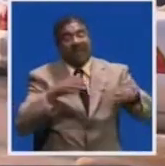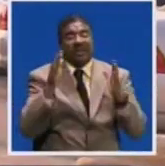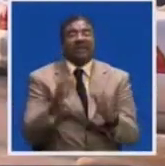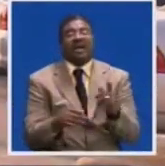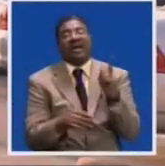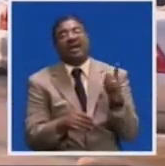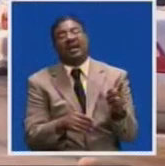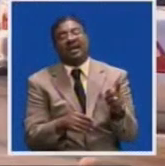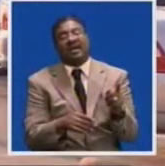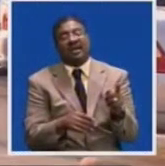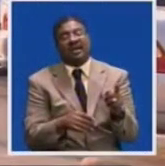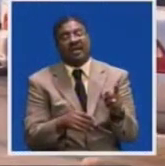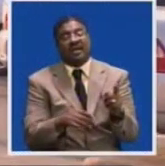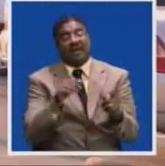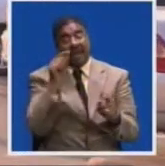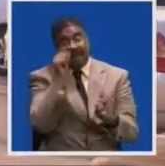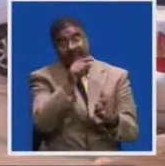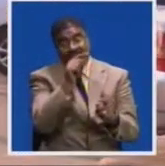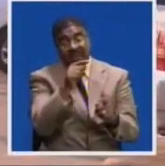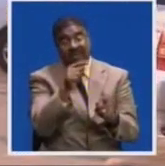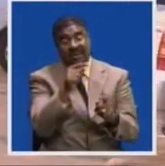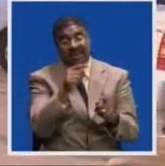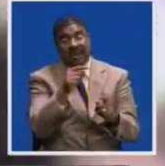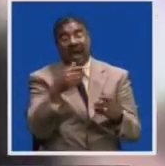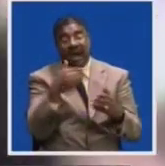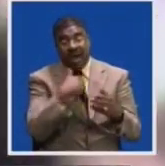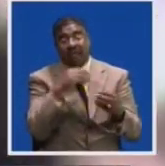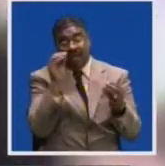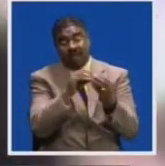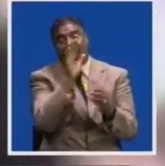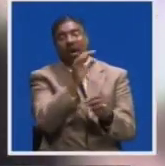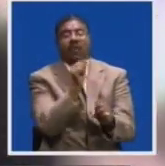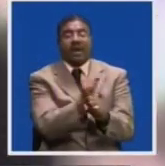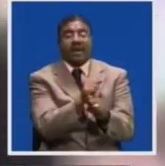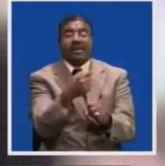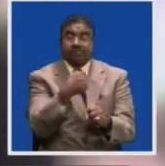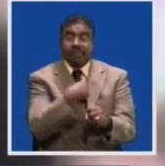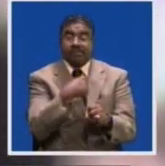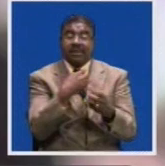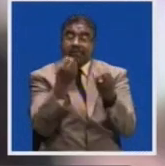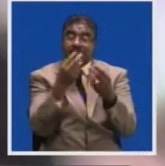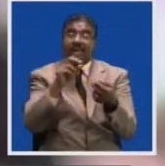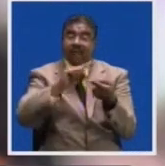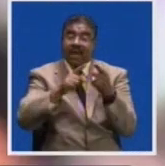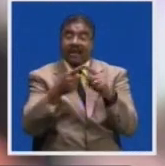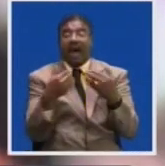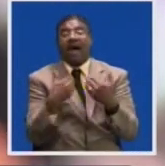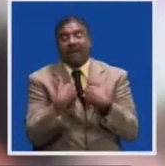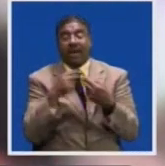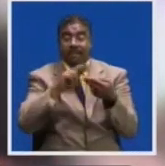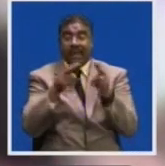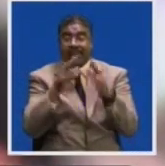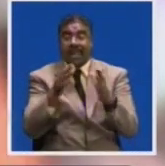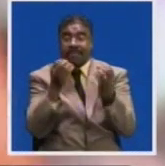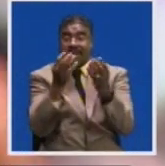her real name, is alive to the risks that come with a line of work. Knowing that I have multiple partners, what came into my mind